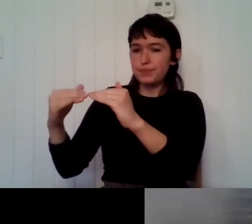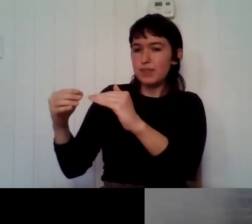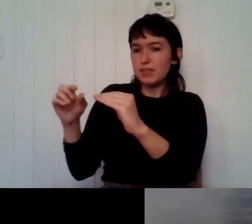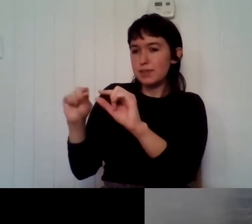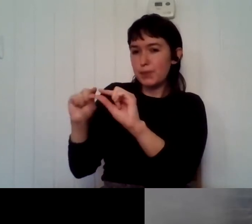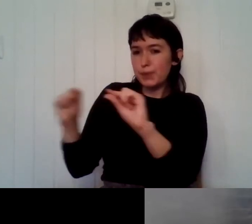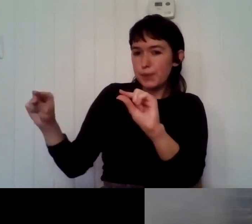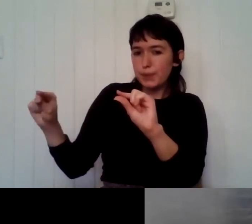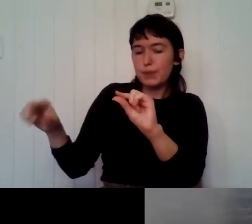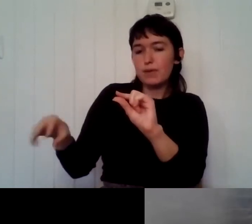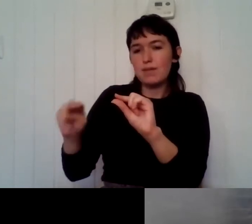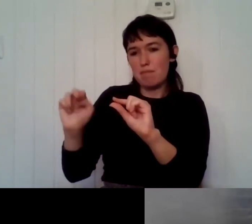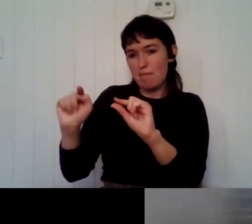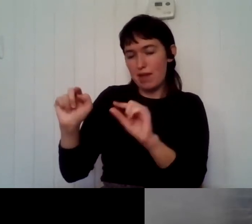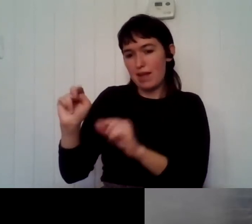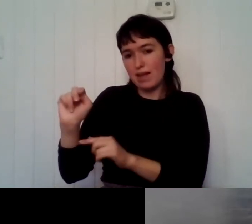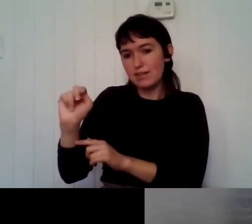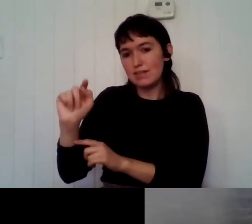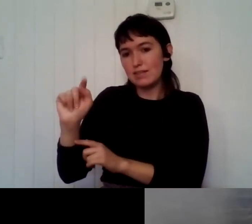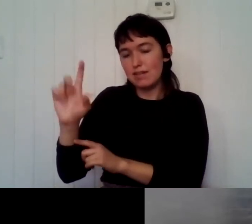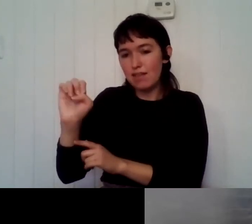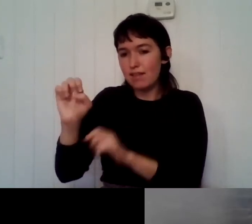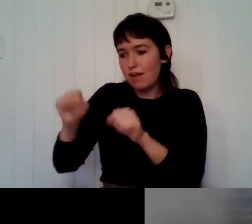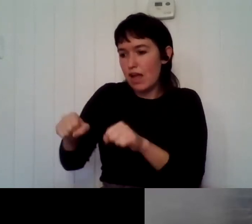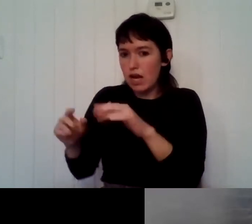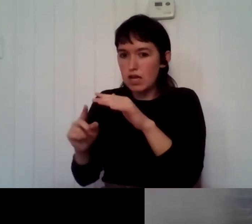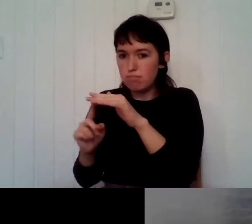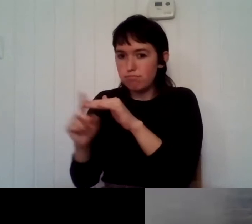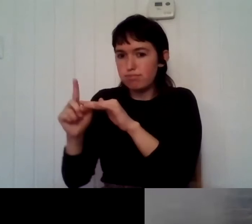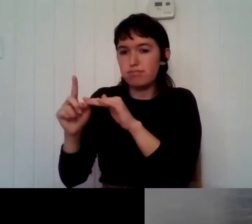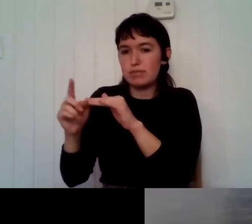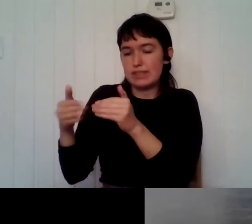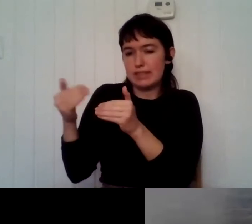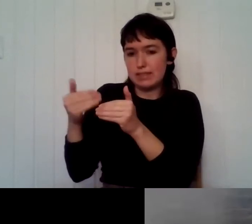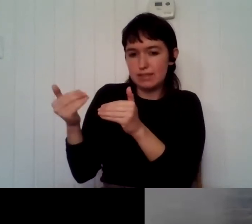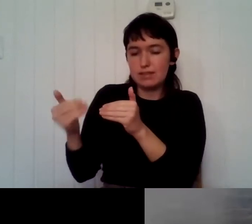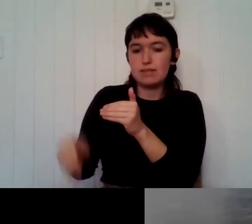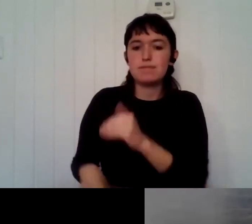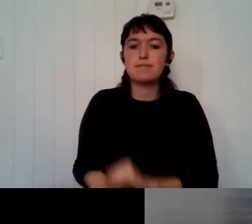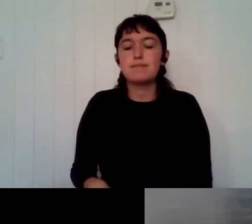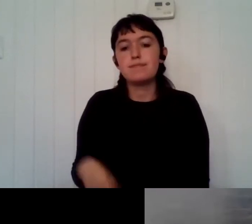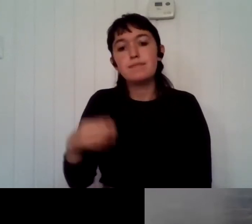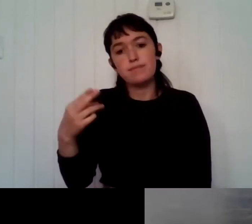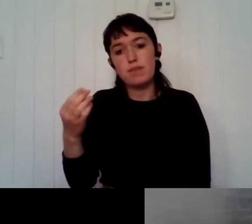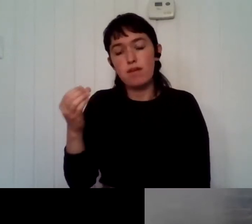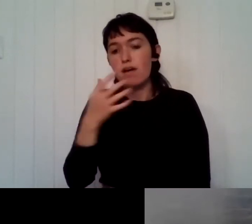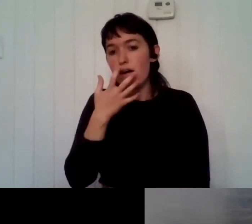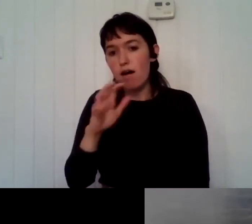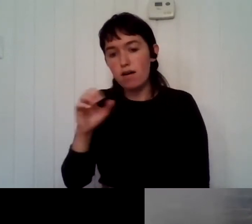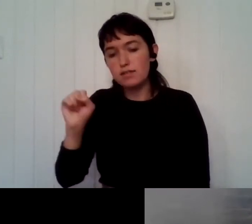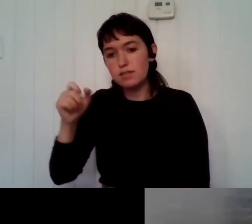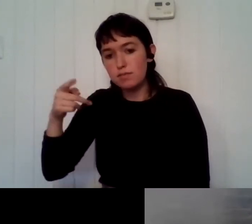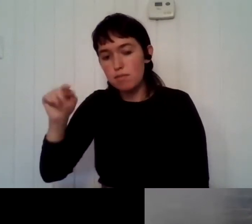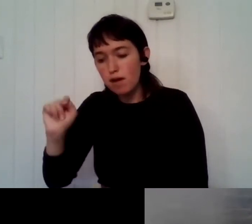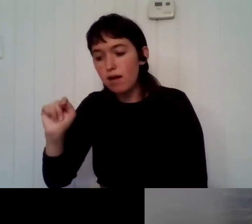mantle can come up more easily. And that those are points, for example, Hawaii is a hotspot. The Galapagos Islands are a